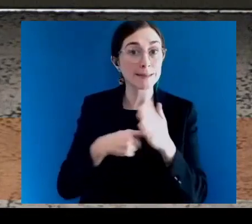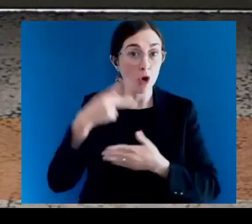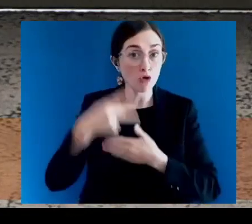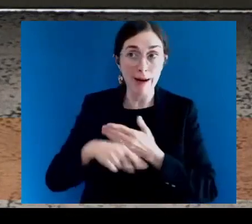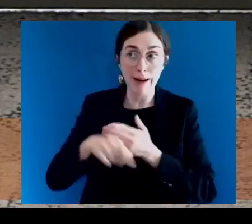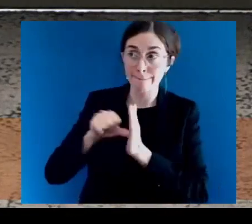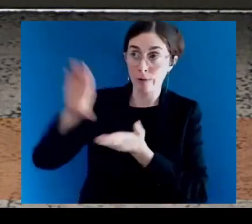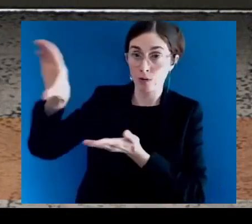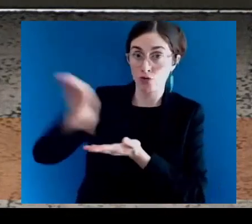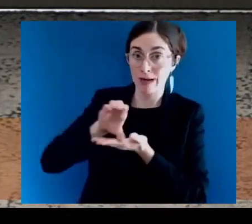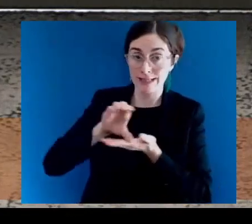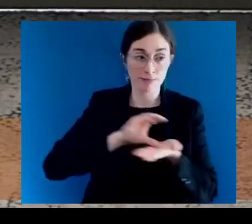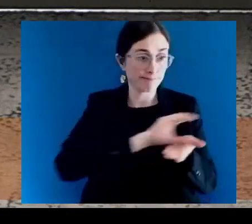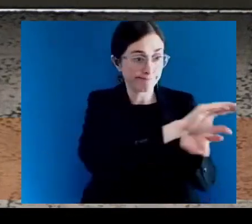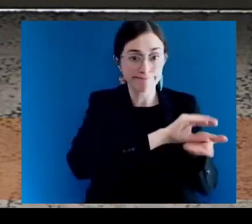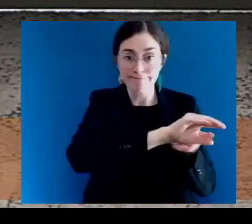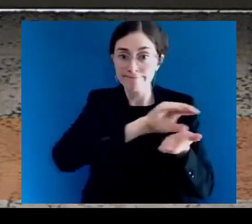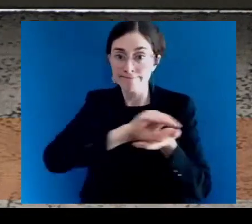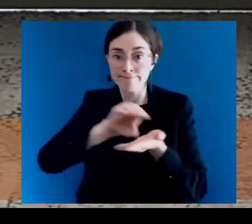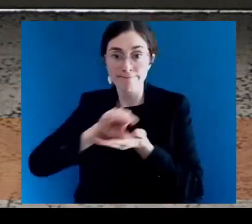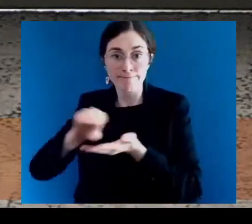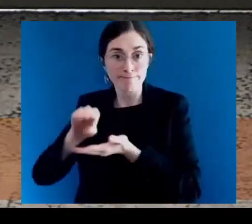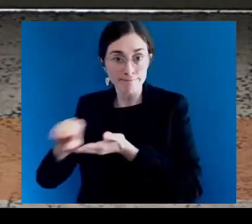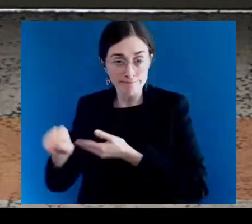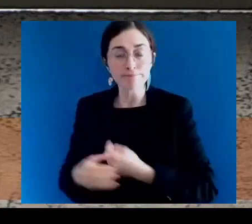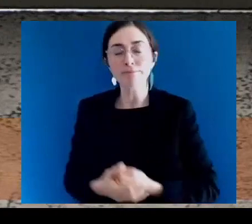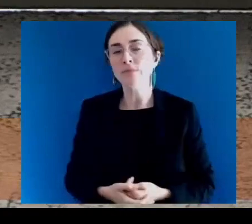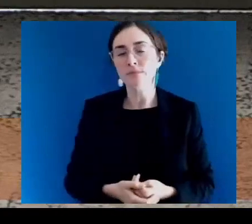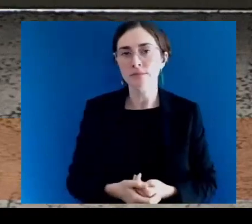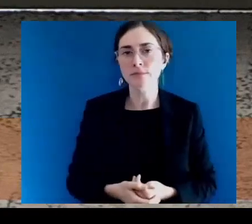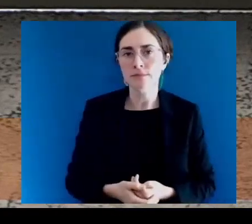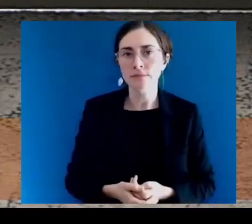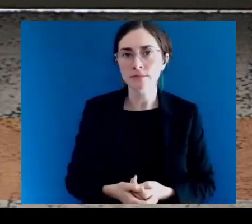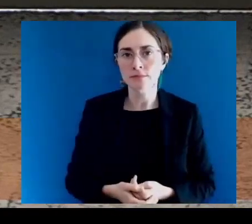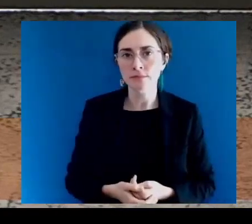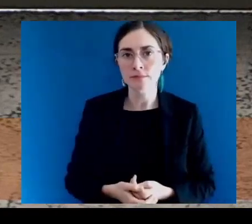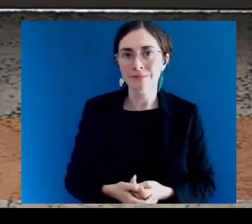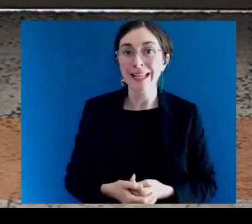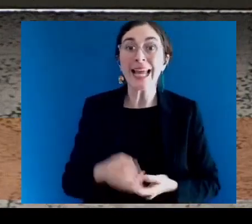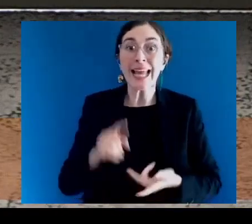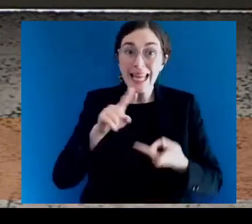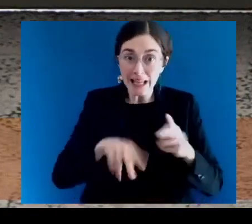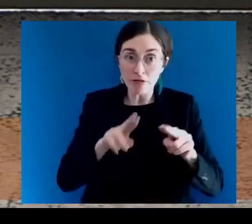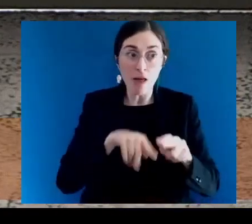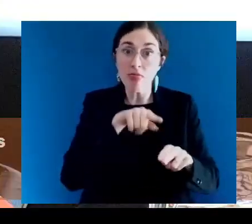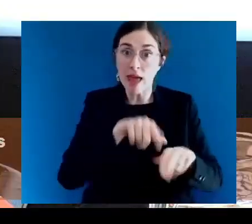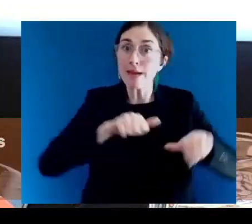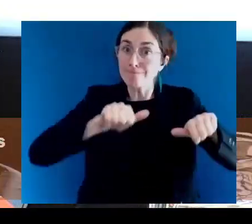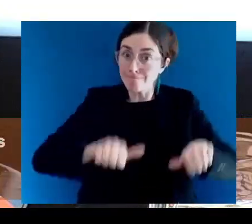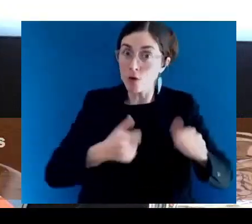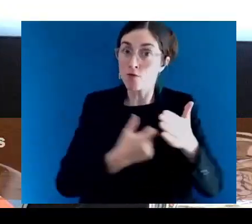currently available to them, assuming they have secured RAPs, correct? Yes.